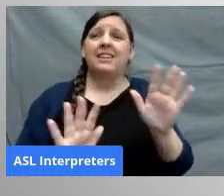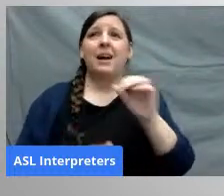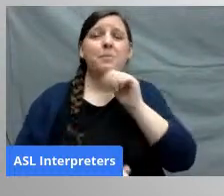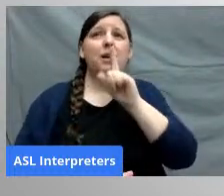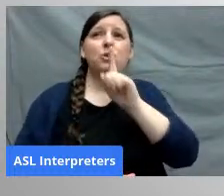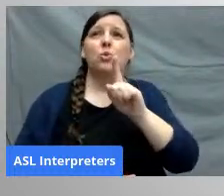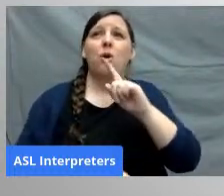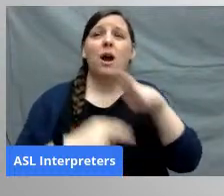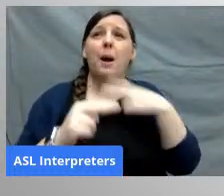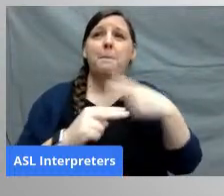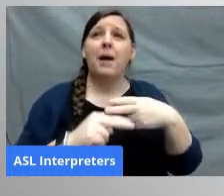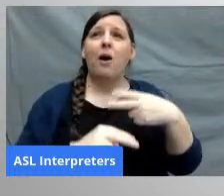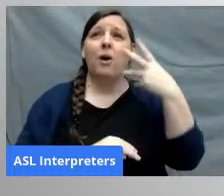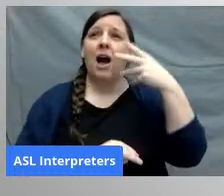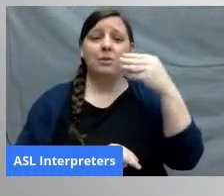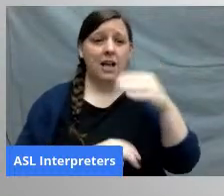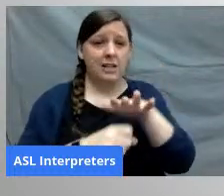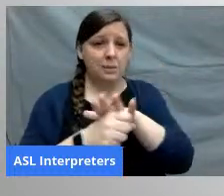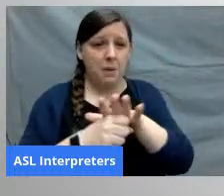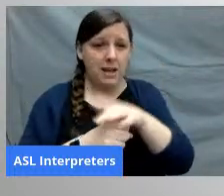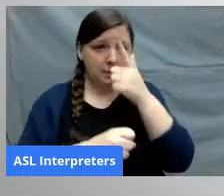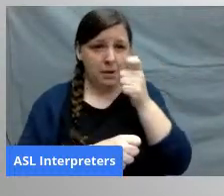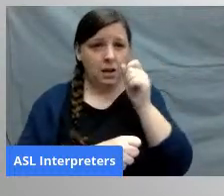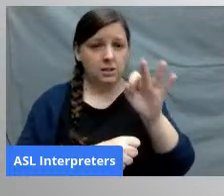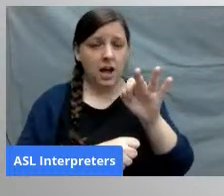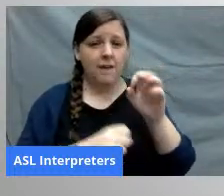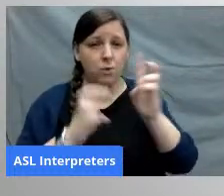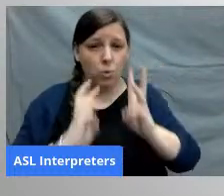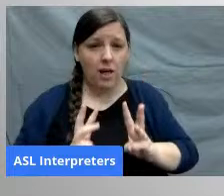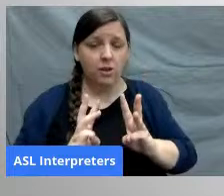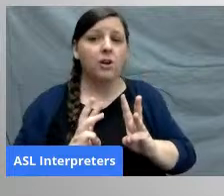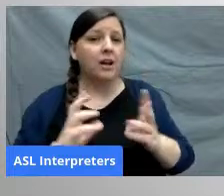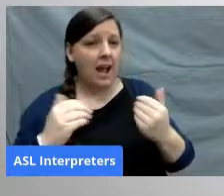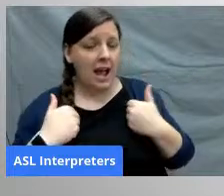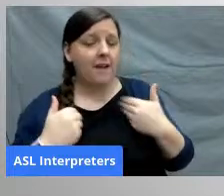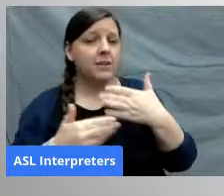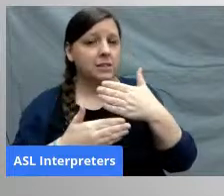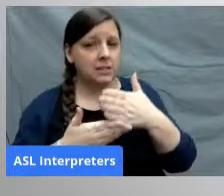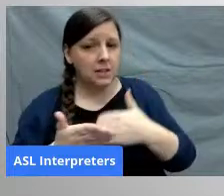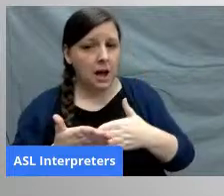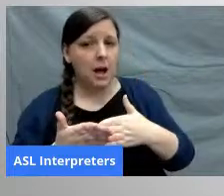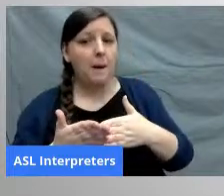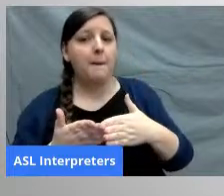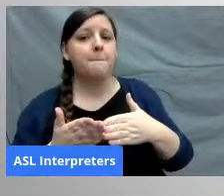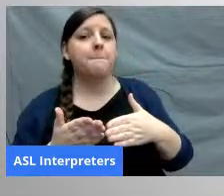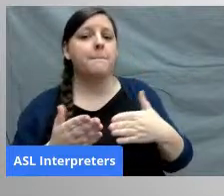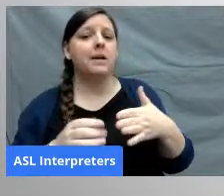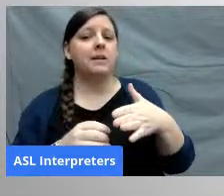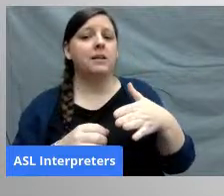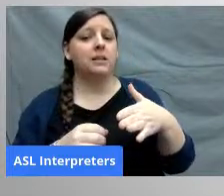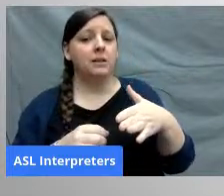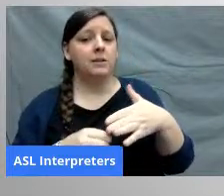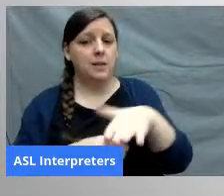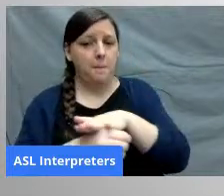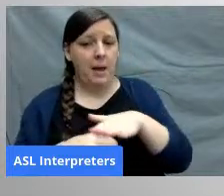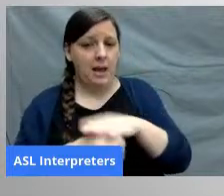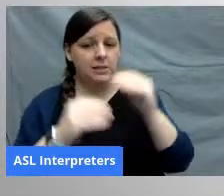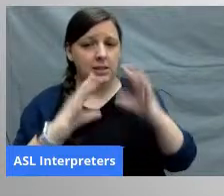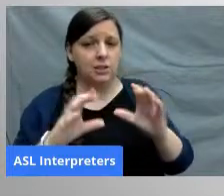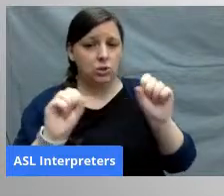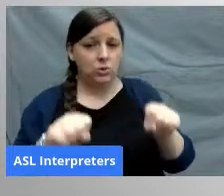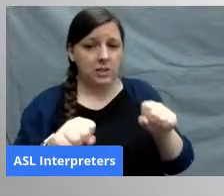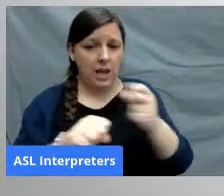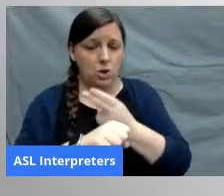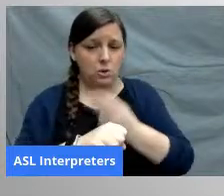space because of the weather. There are some spaces, that teachers can utilize. I